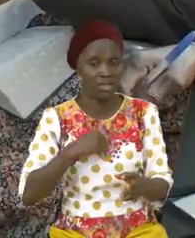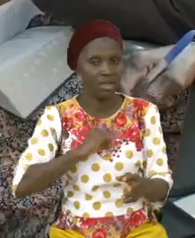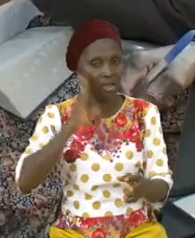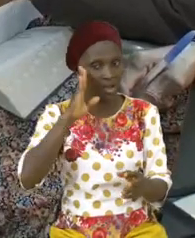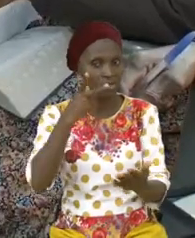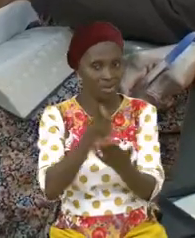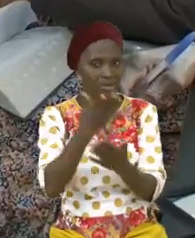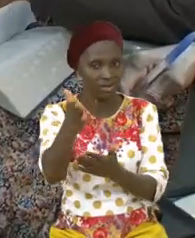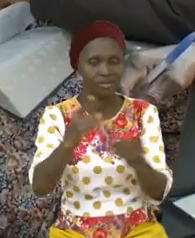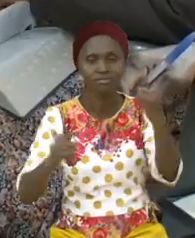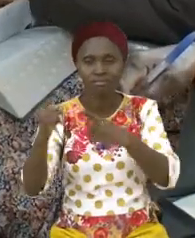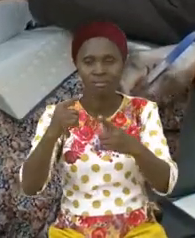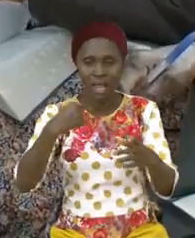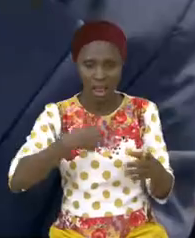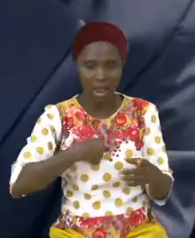I'm getting there.